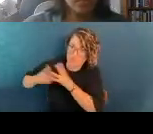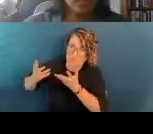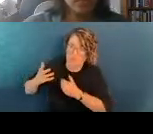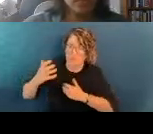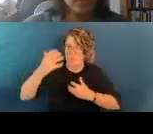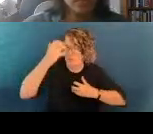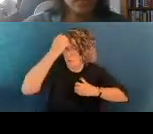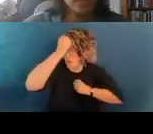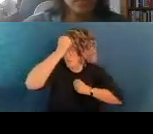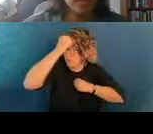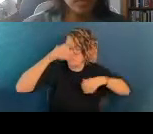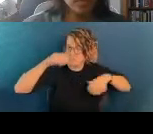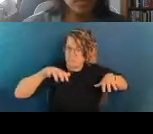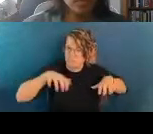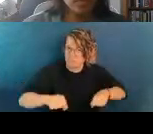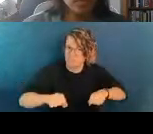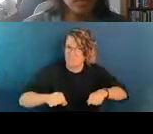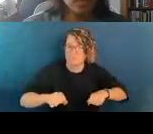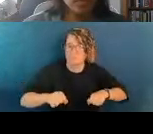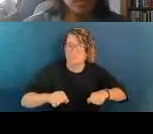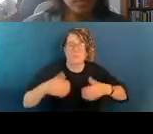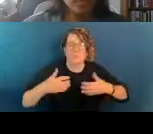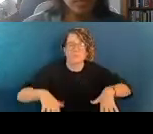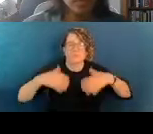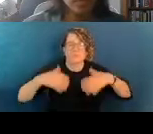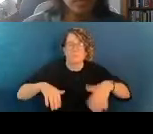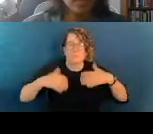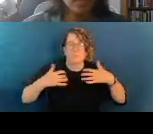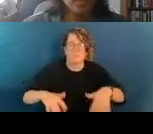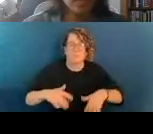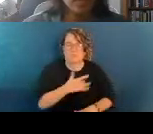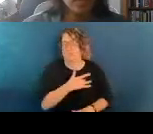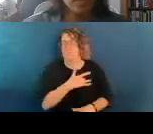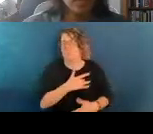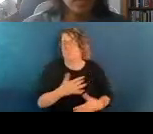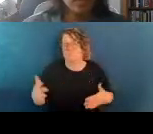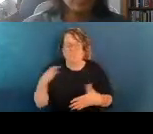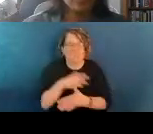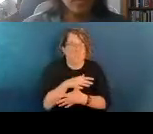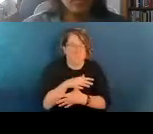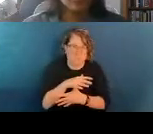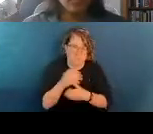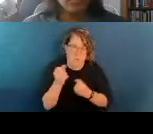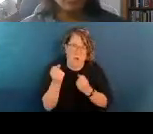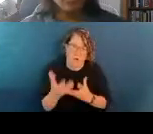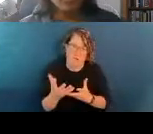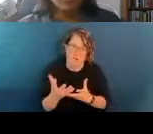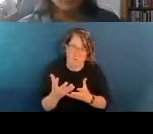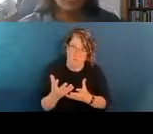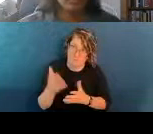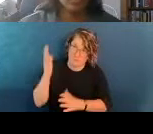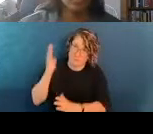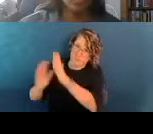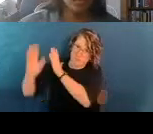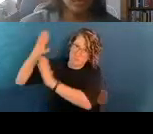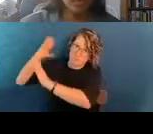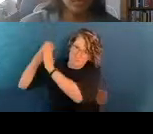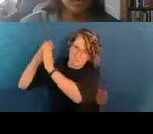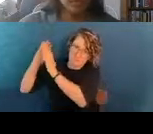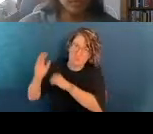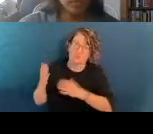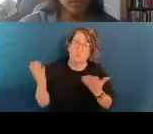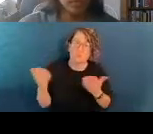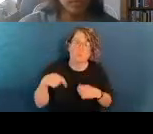profound or significant underlying factor for the causes of the causes. This reality and strategies such as